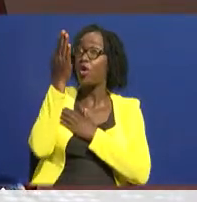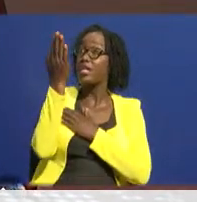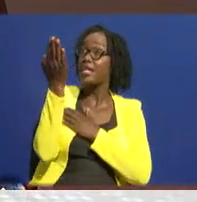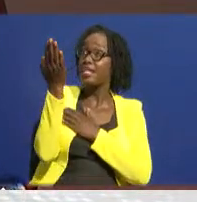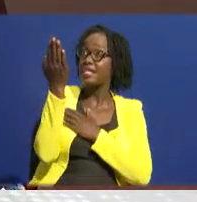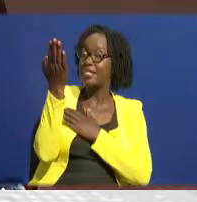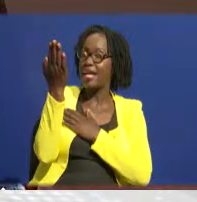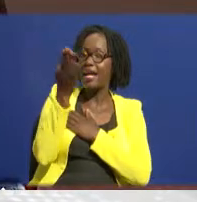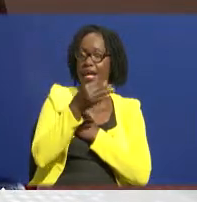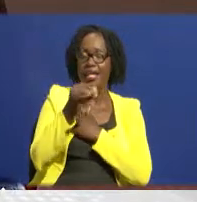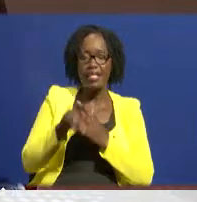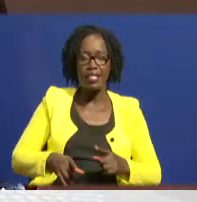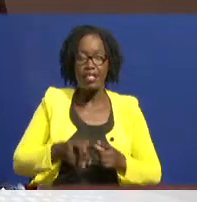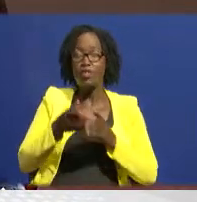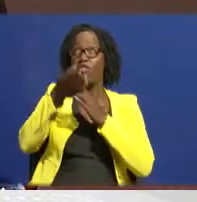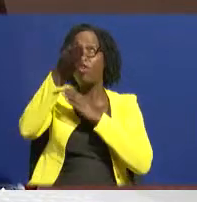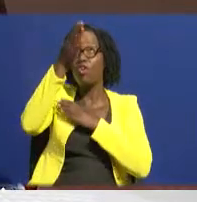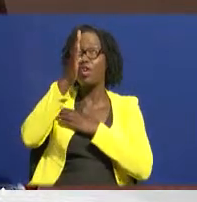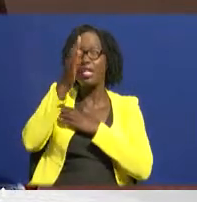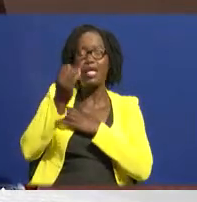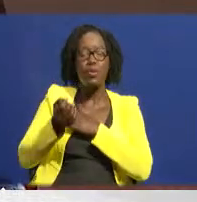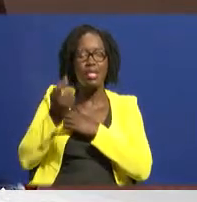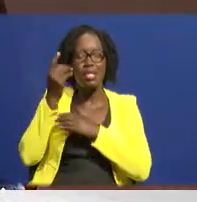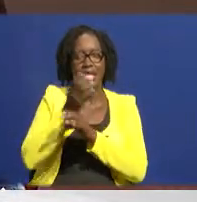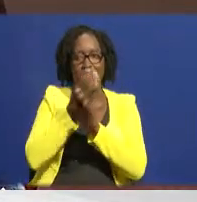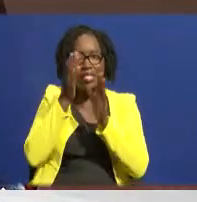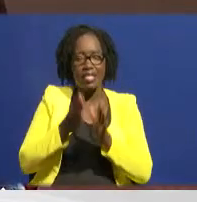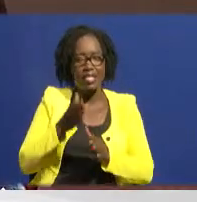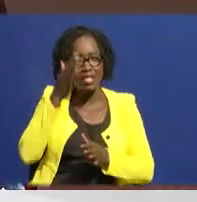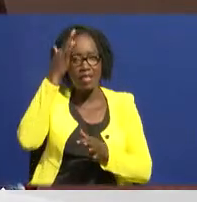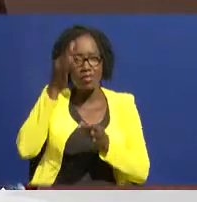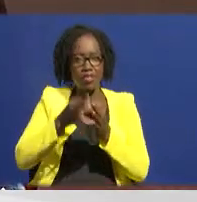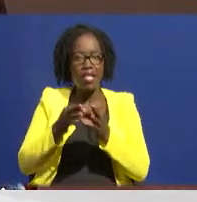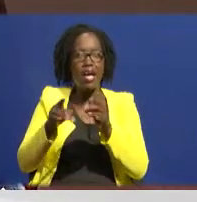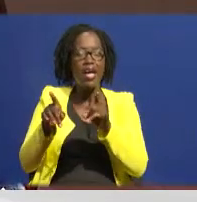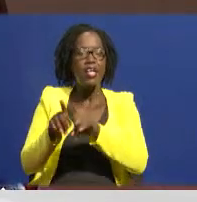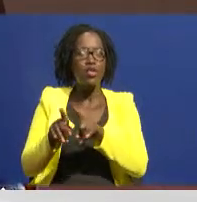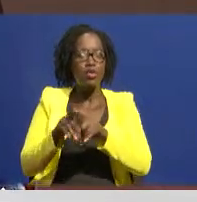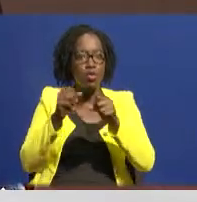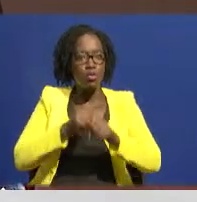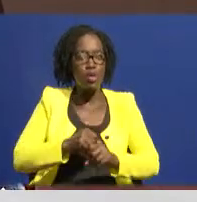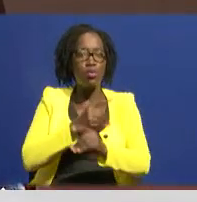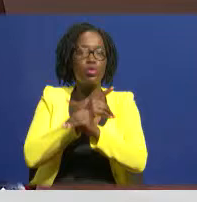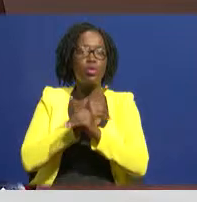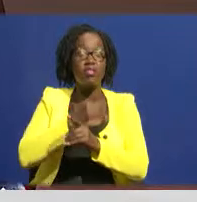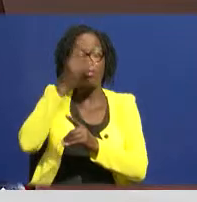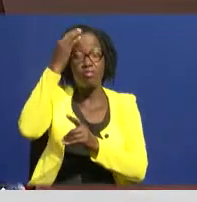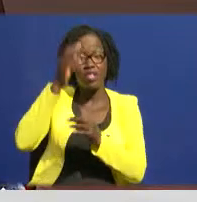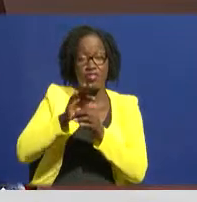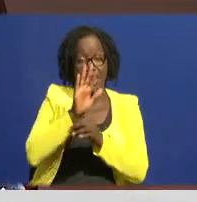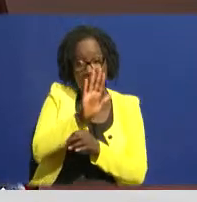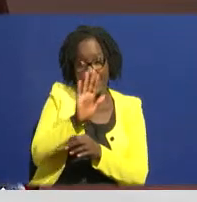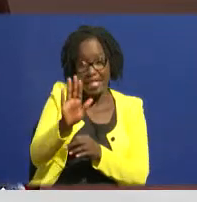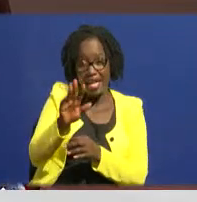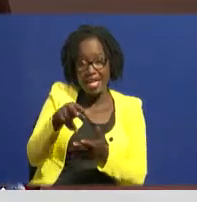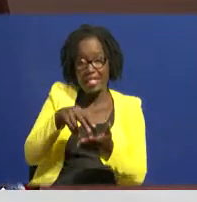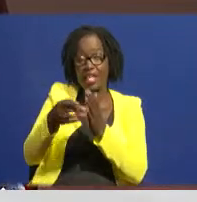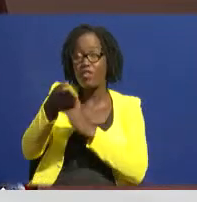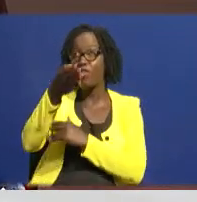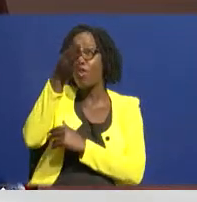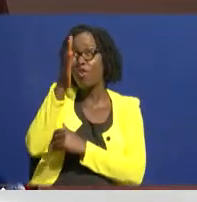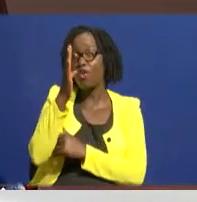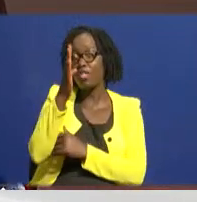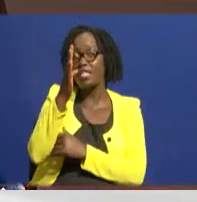mm-hmm. and also to live for God, mm-hmm. and to be able to understand the Christian faith, mm-hmm. and to be able to defend their faith, mm-hmm. and to stand for God.